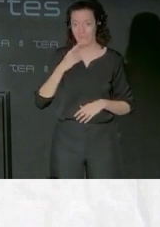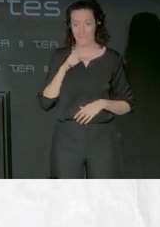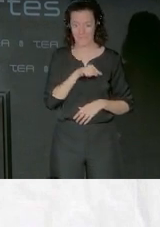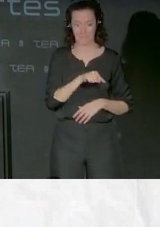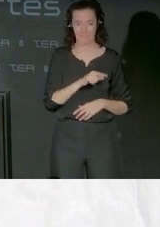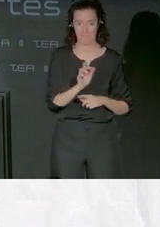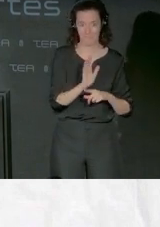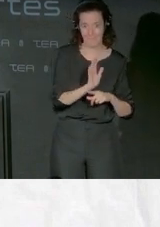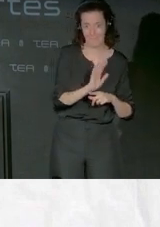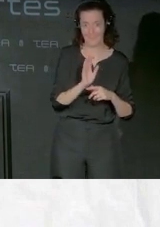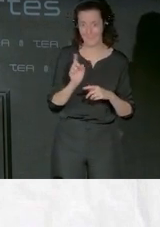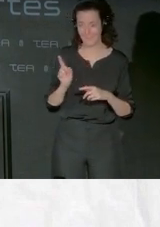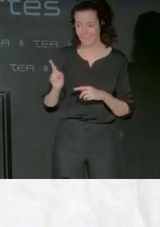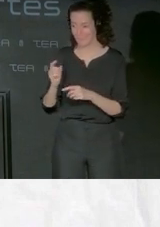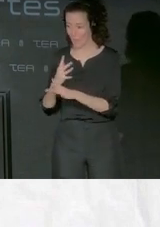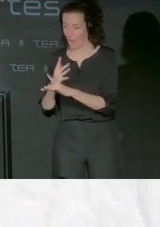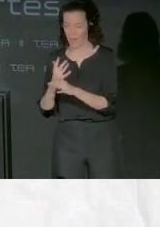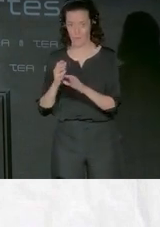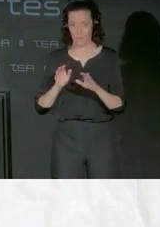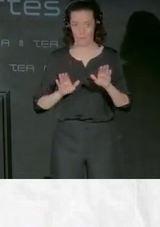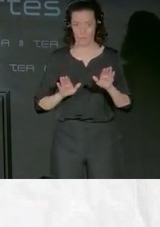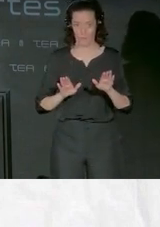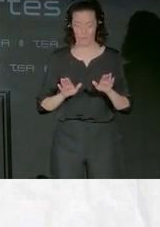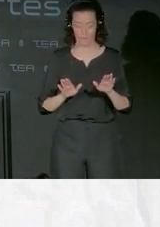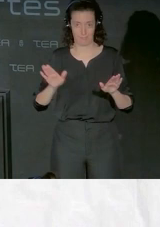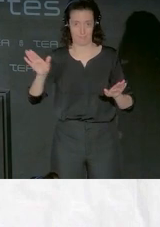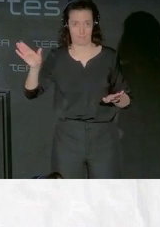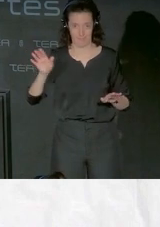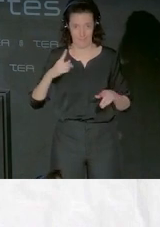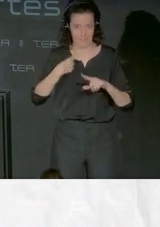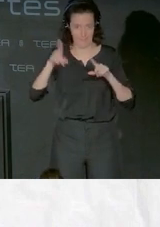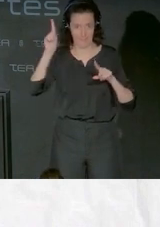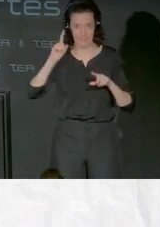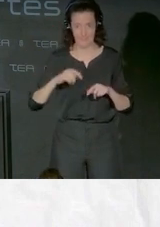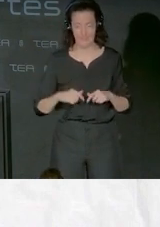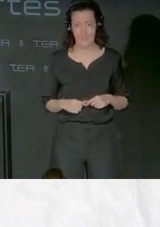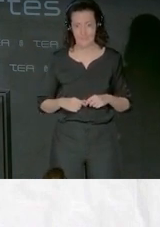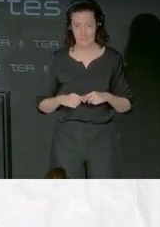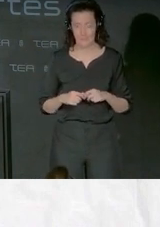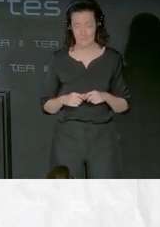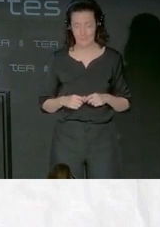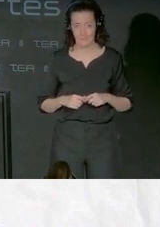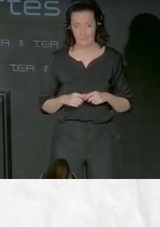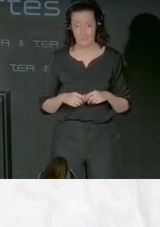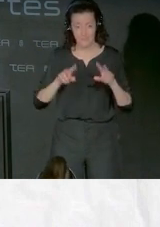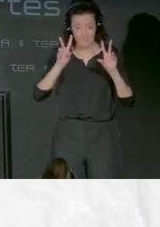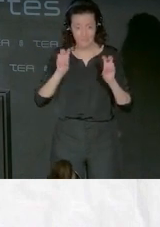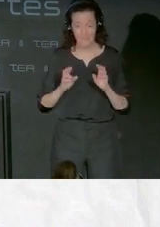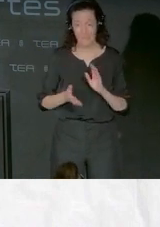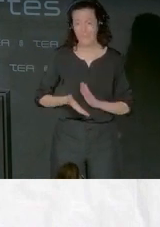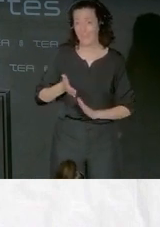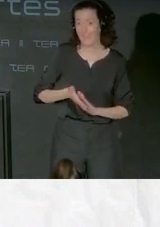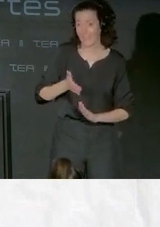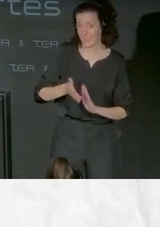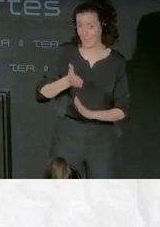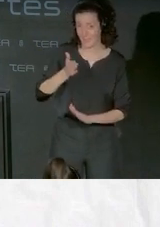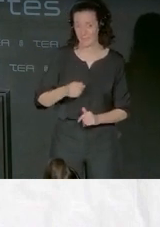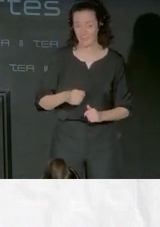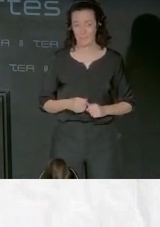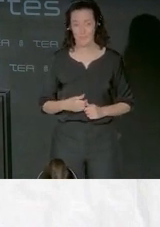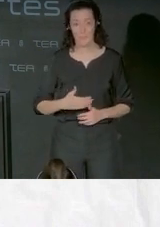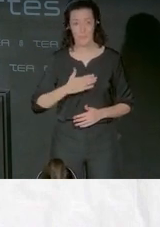In terms of trends coming through the media system as a whole, we see that intellectual property is key for producers